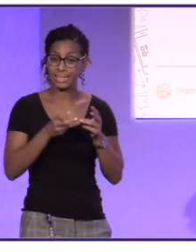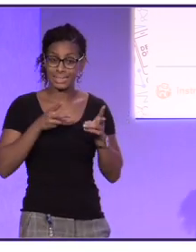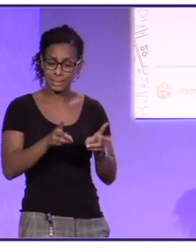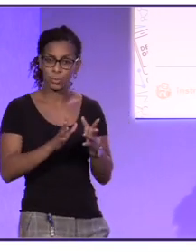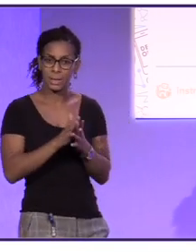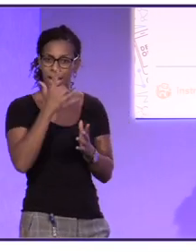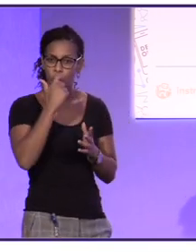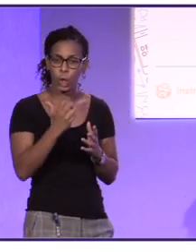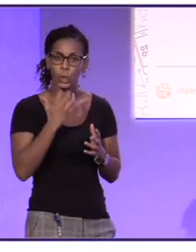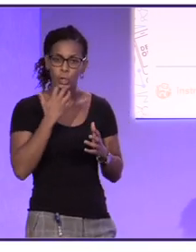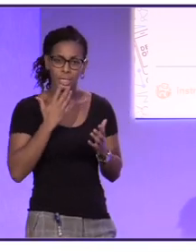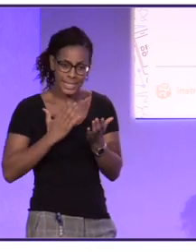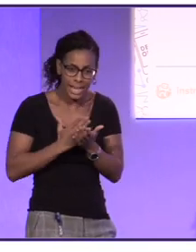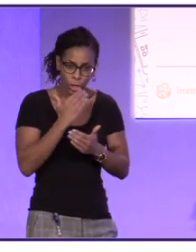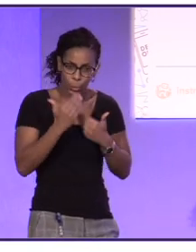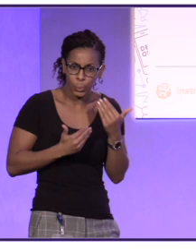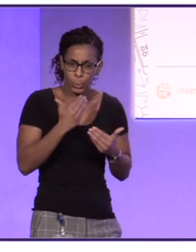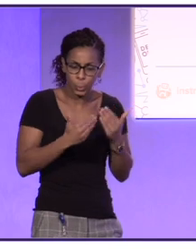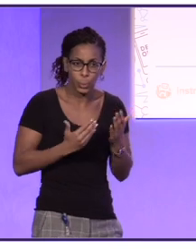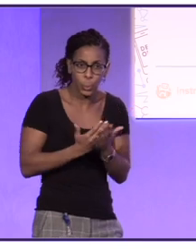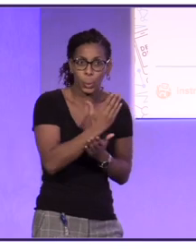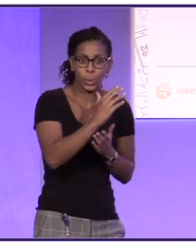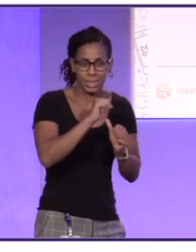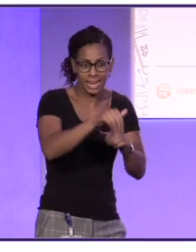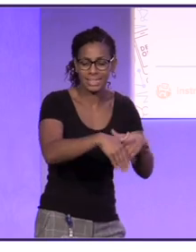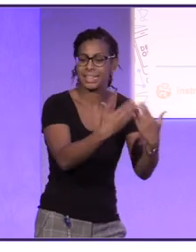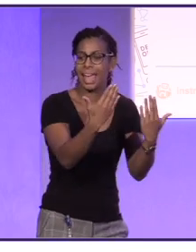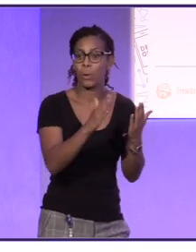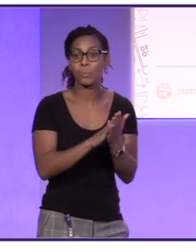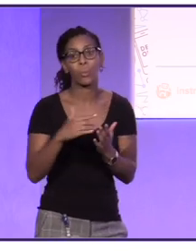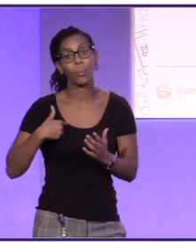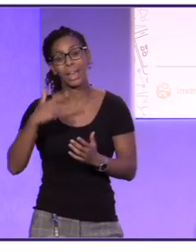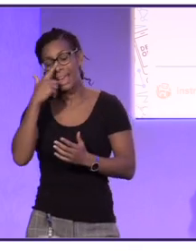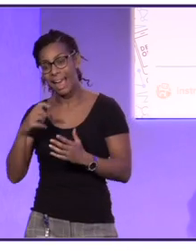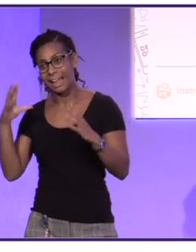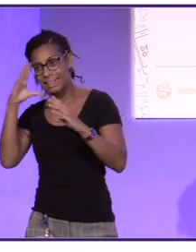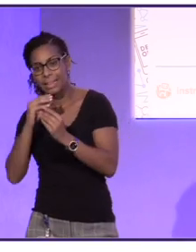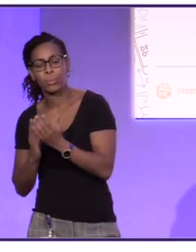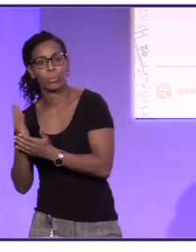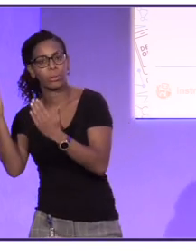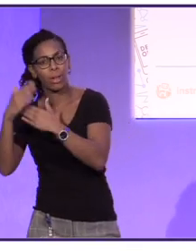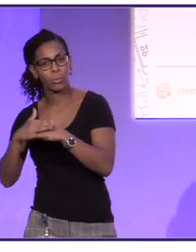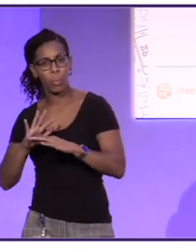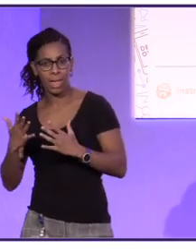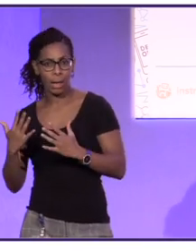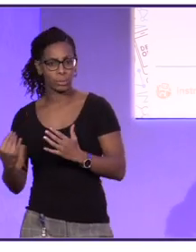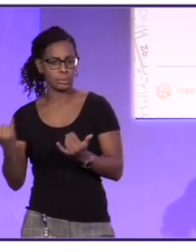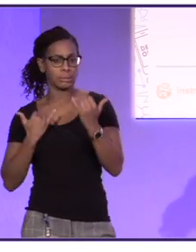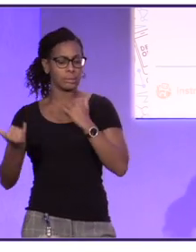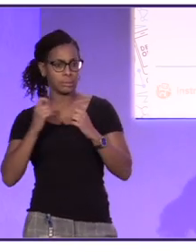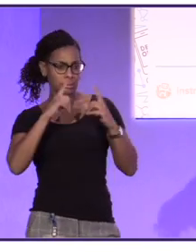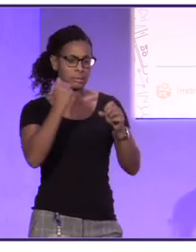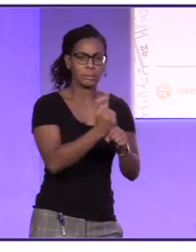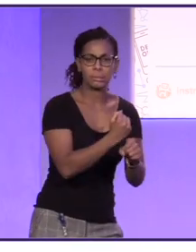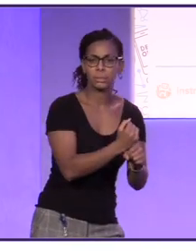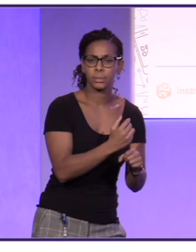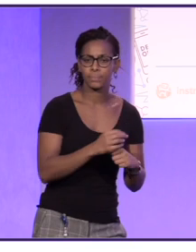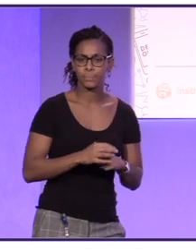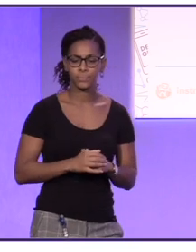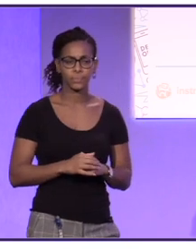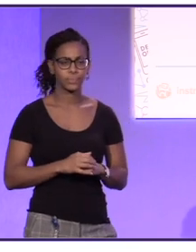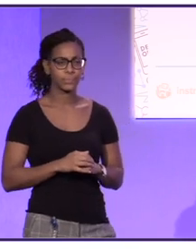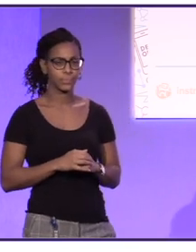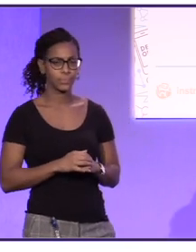next day. It could provide us with an ability to have a good night's sleep. And I realised that there were